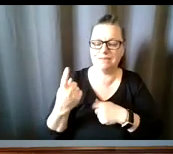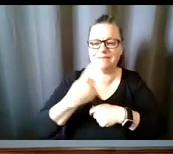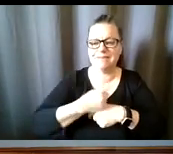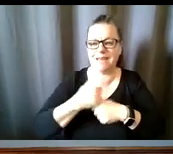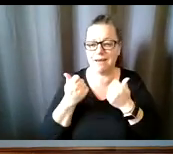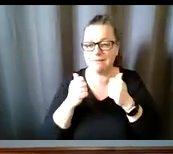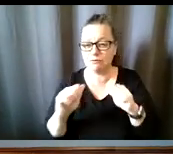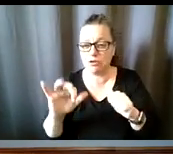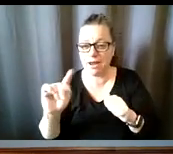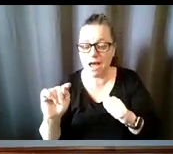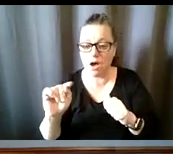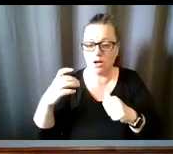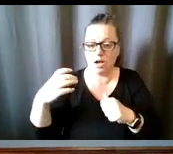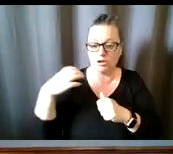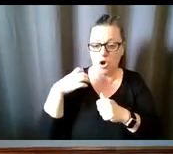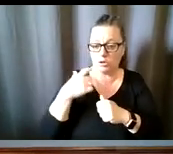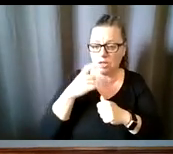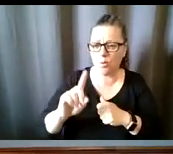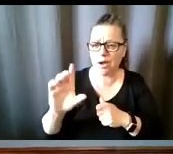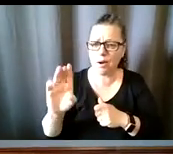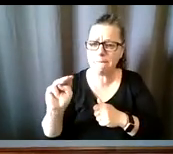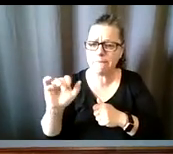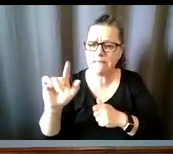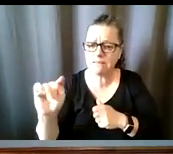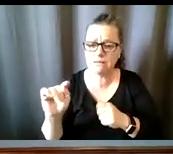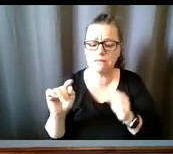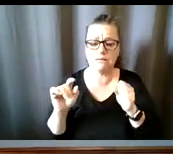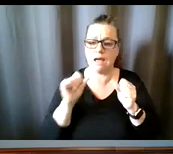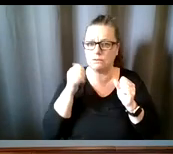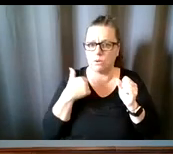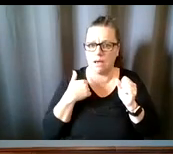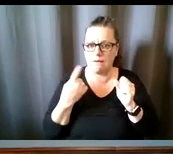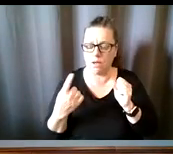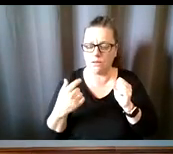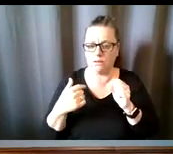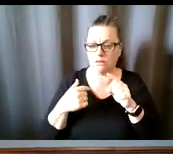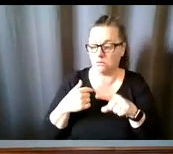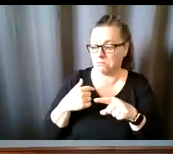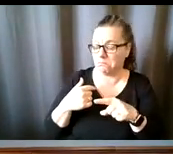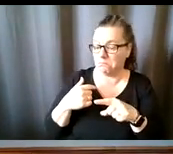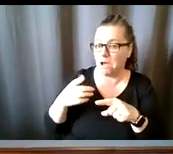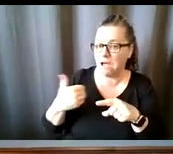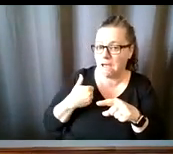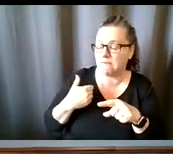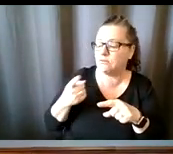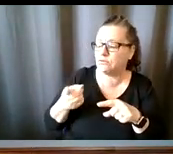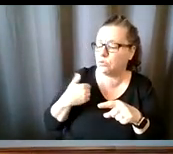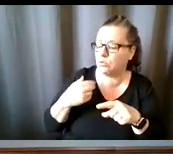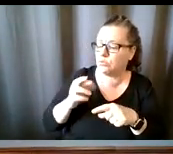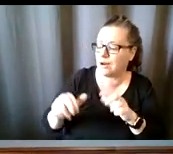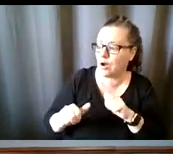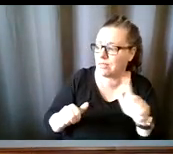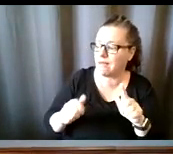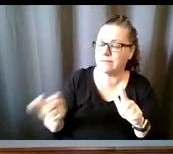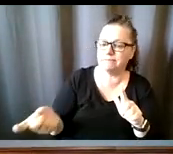says, "Where's your mitt?" And I said, "Well, I don't have one." He said, "That's okay, I've got some extras. Are you right-handed or left-handed?" I said, "Well, I'm right-handed." And so he hands me a glove